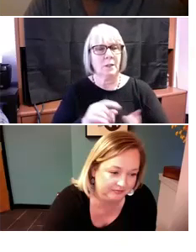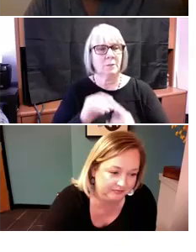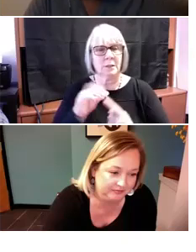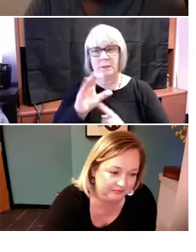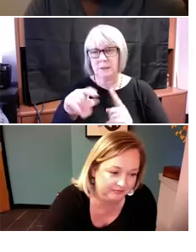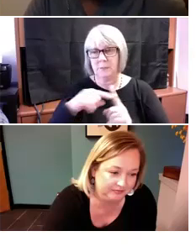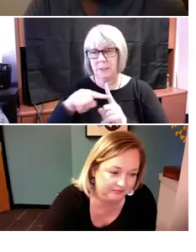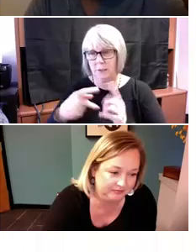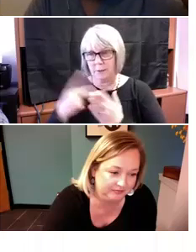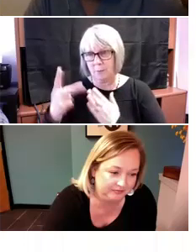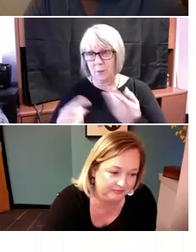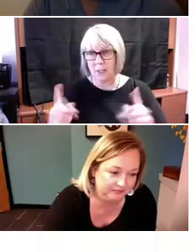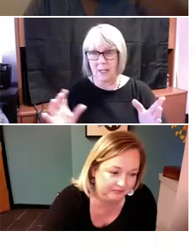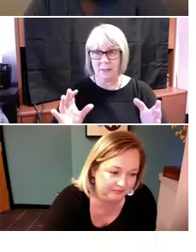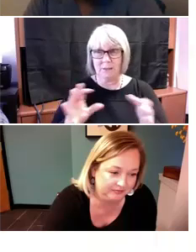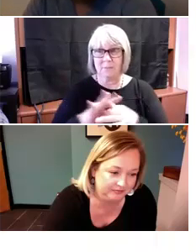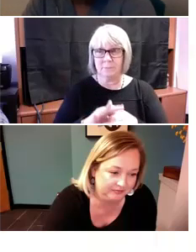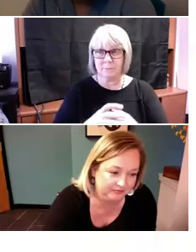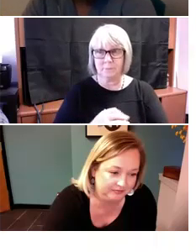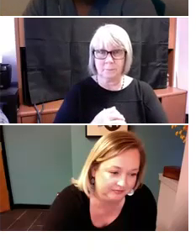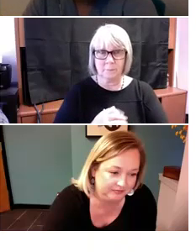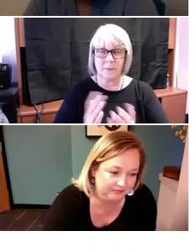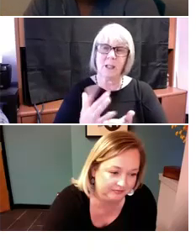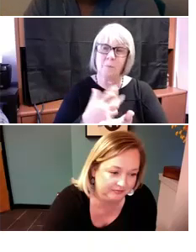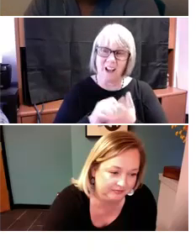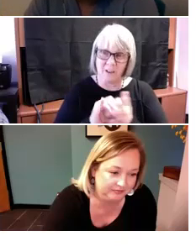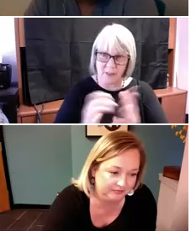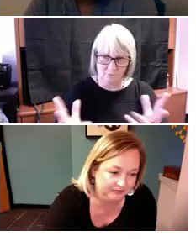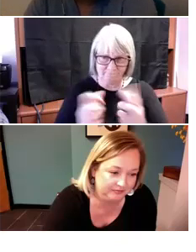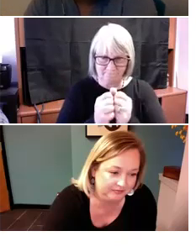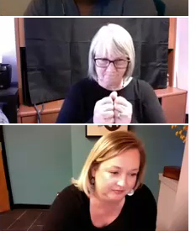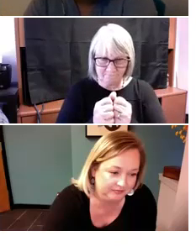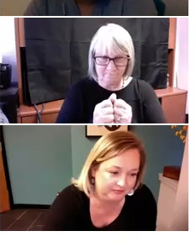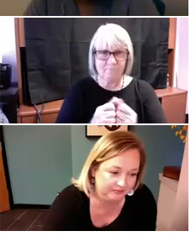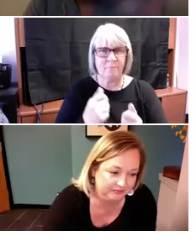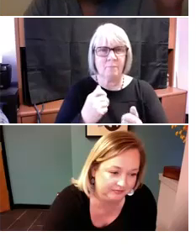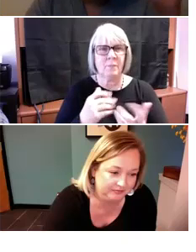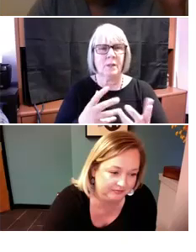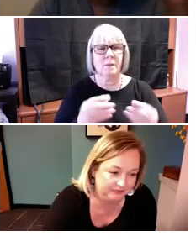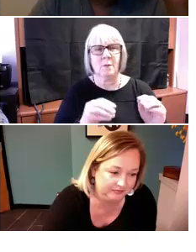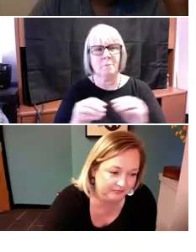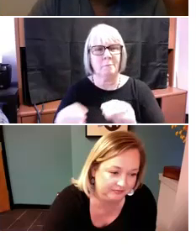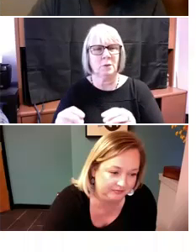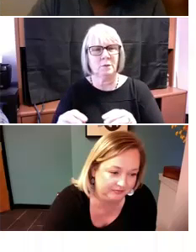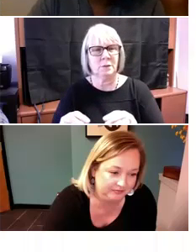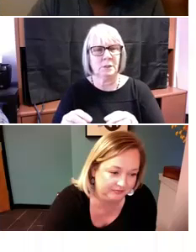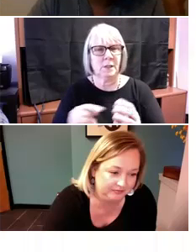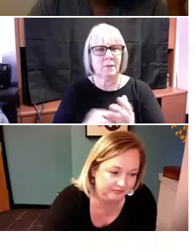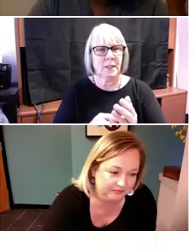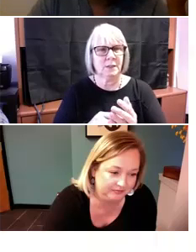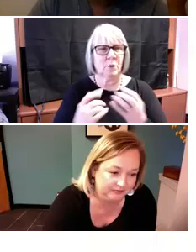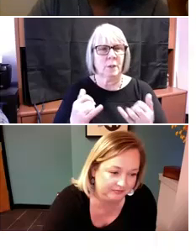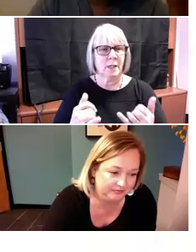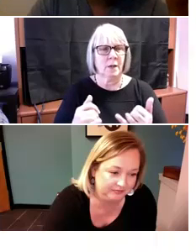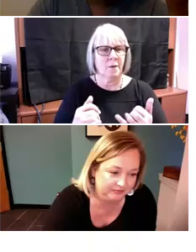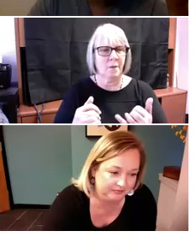program. And when I compile it, I have this particular exe file. So let's just remove this exe file for now, and I'll